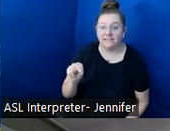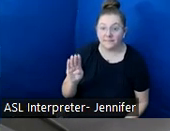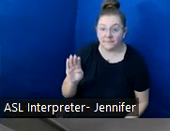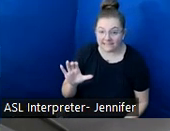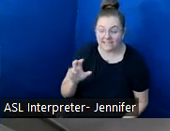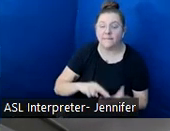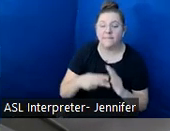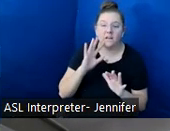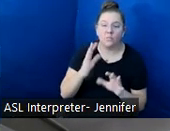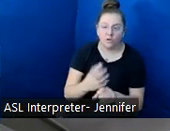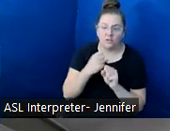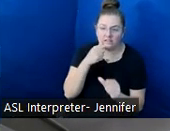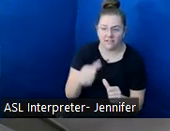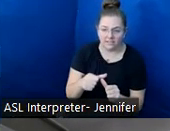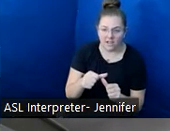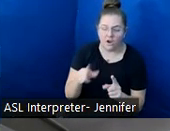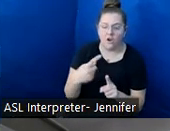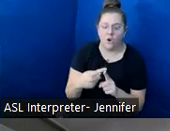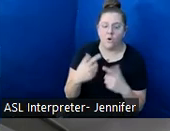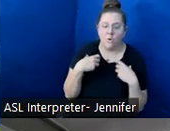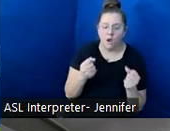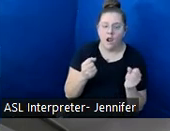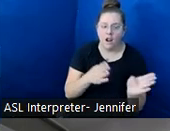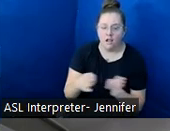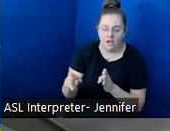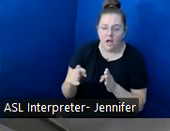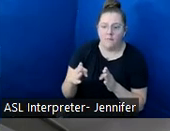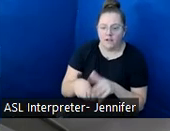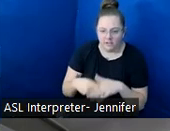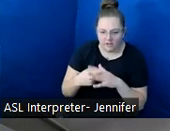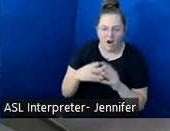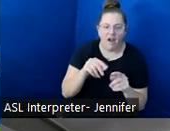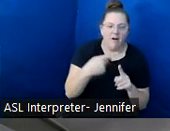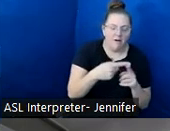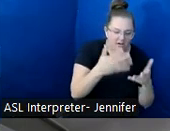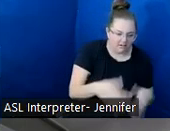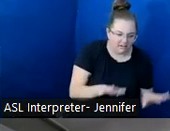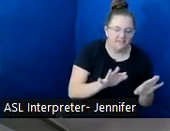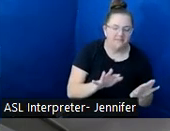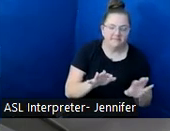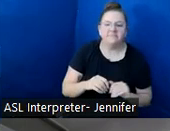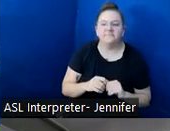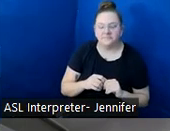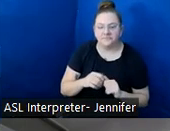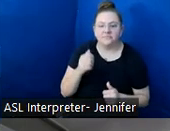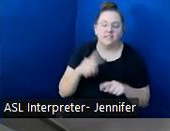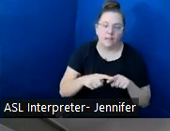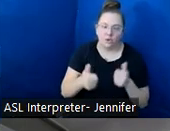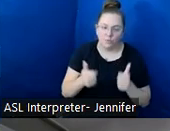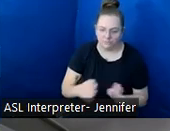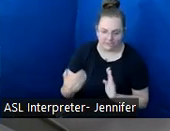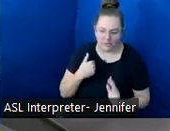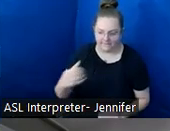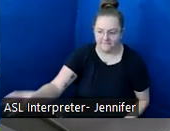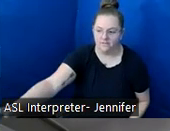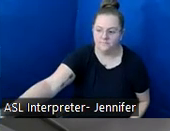letter telling them when the health plan will start and when it will end, which plan you're enrolled in. The letter will tell